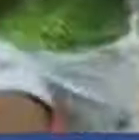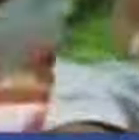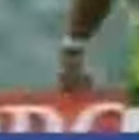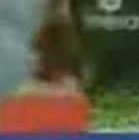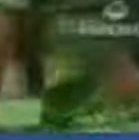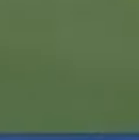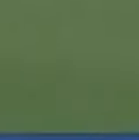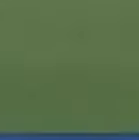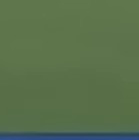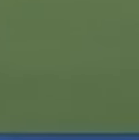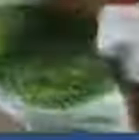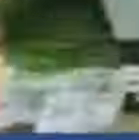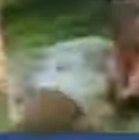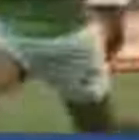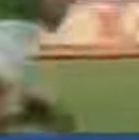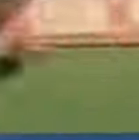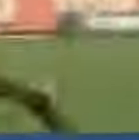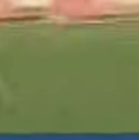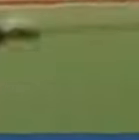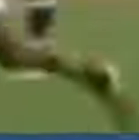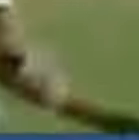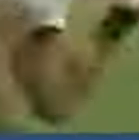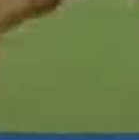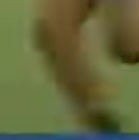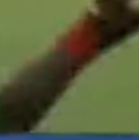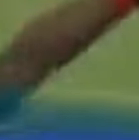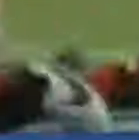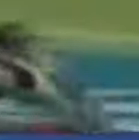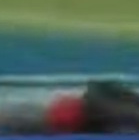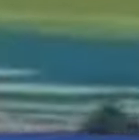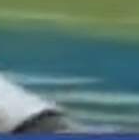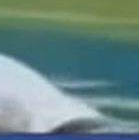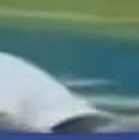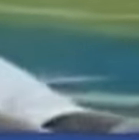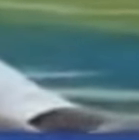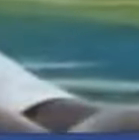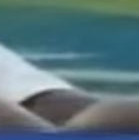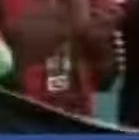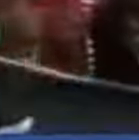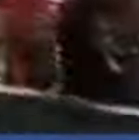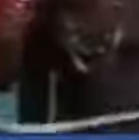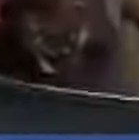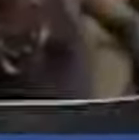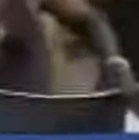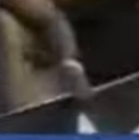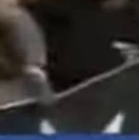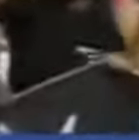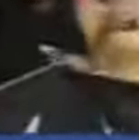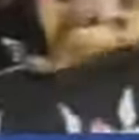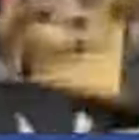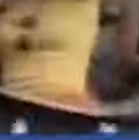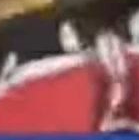the crowd something to cheer. Mbaka. Mbaka. But look at that. They